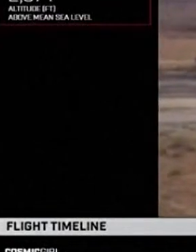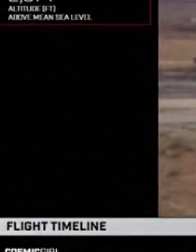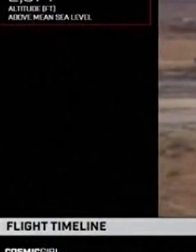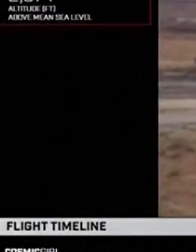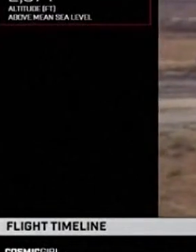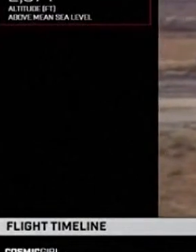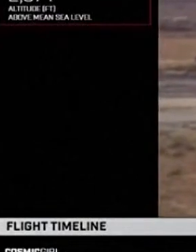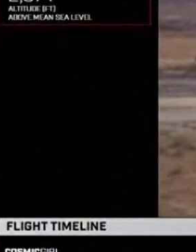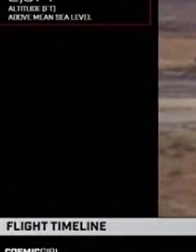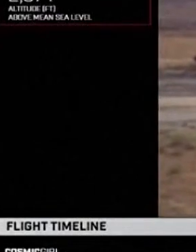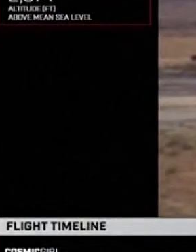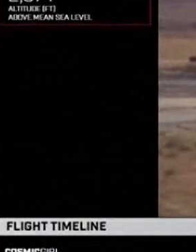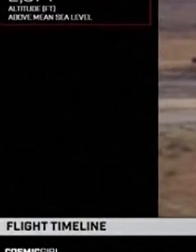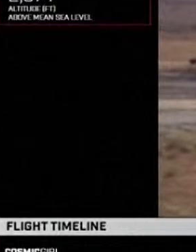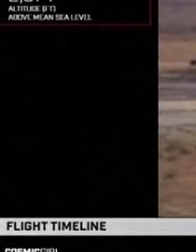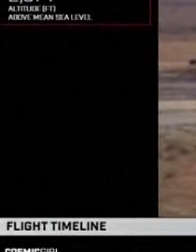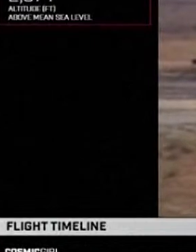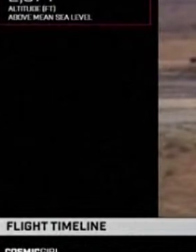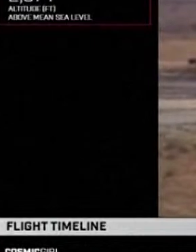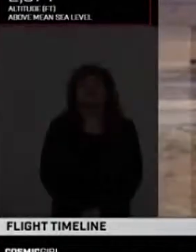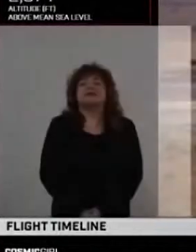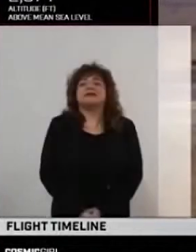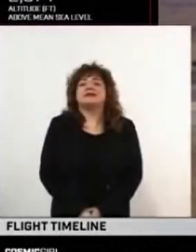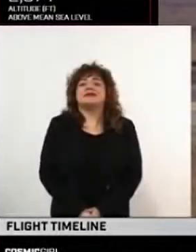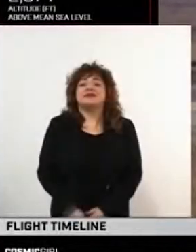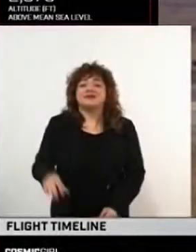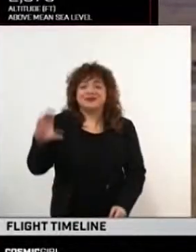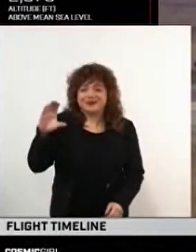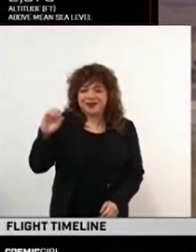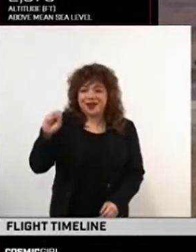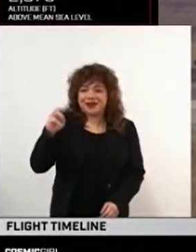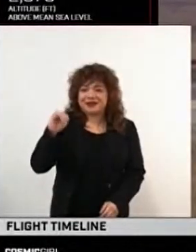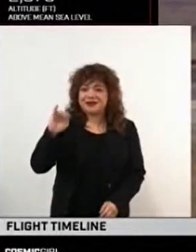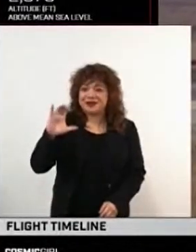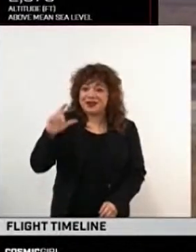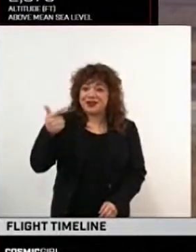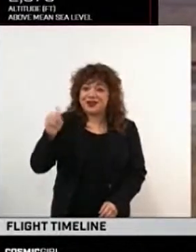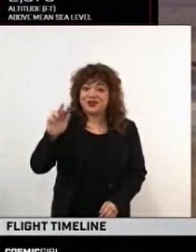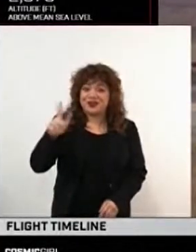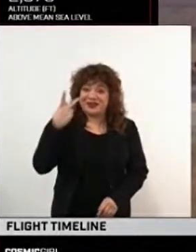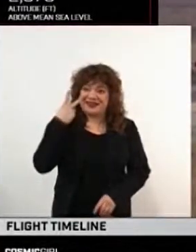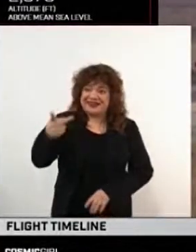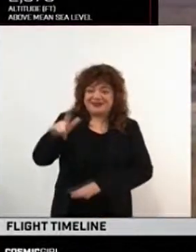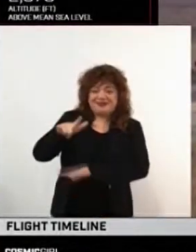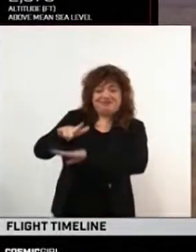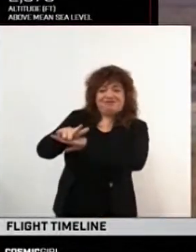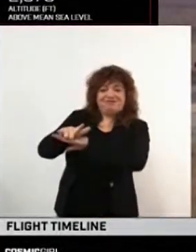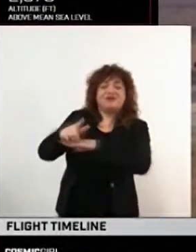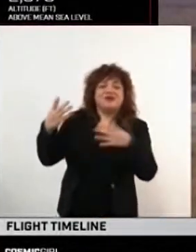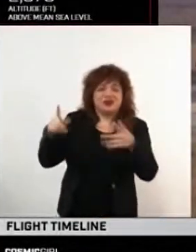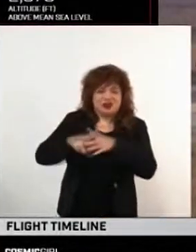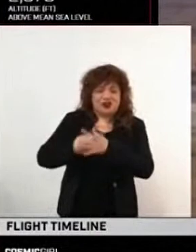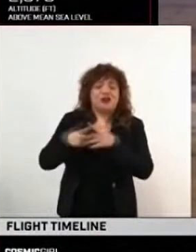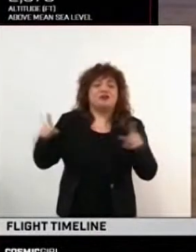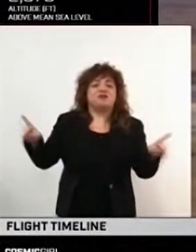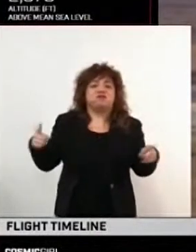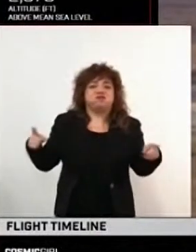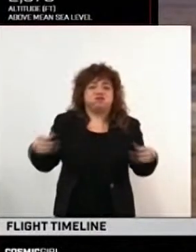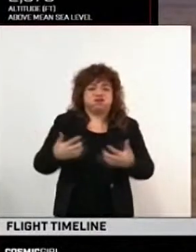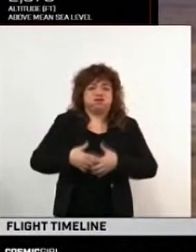time. Yeah, again, very, very exciting. You can see the 70-foot long Launcher One rocket